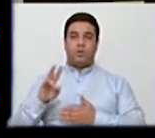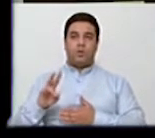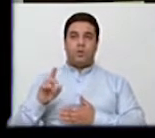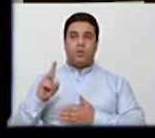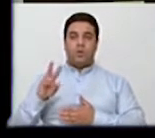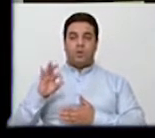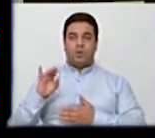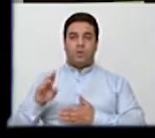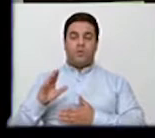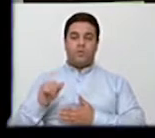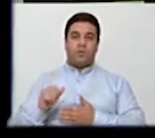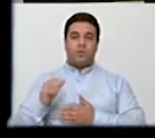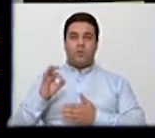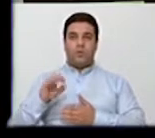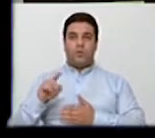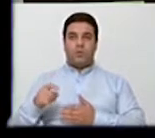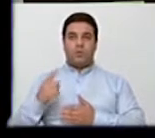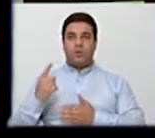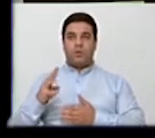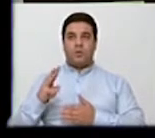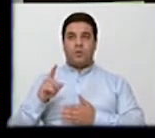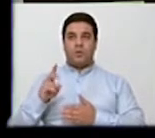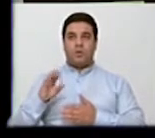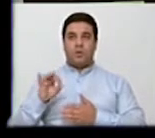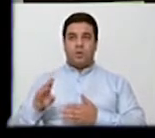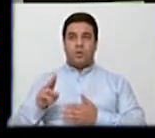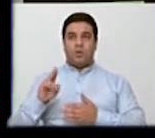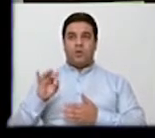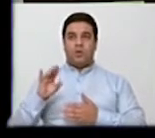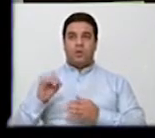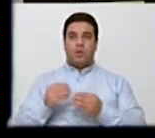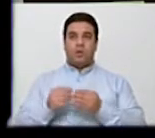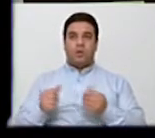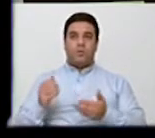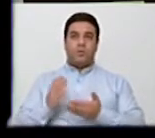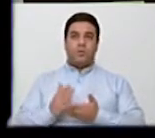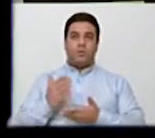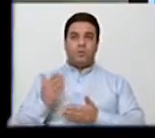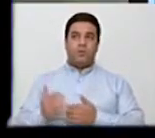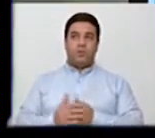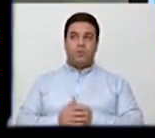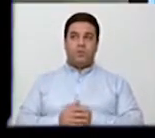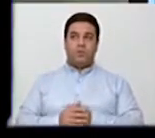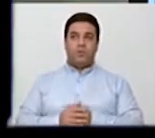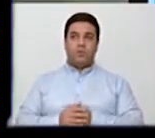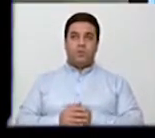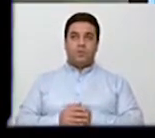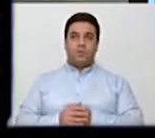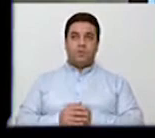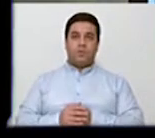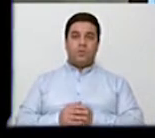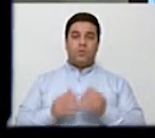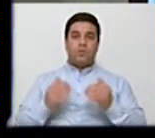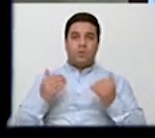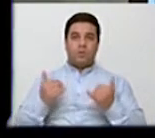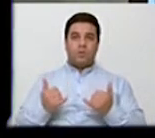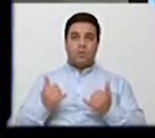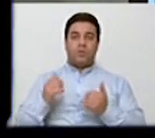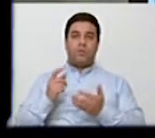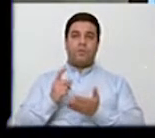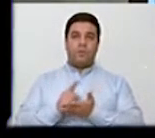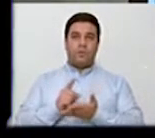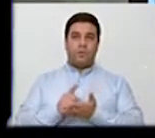xlorid hamda 0.11 mol xlorid kislota eritmasi bor. Xo'p, endi esa